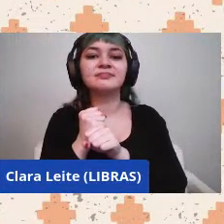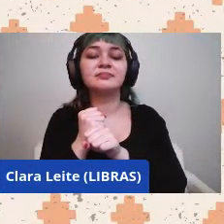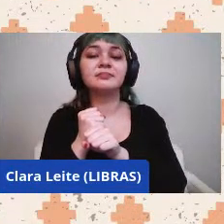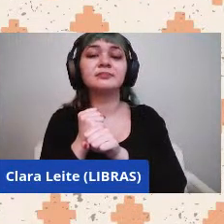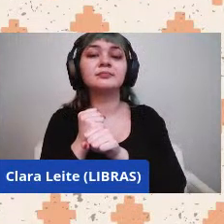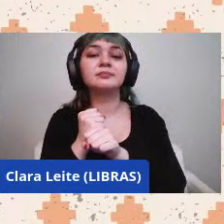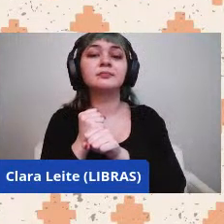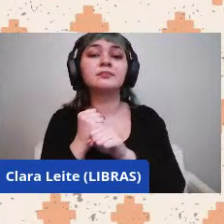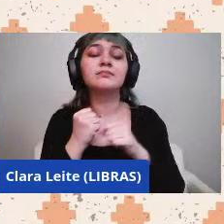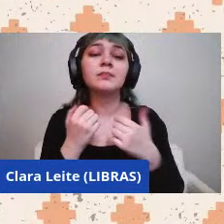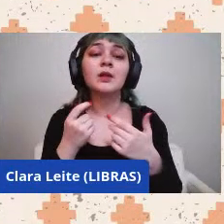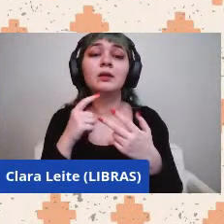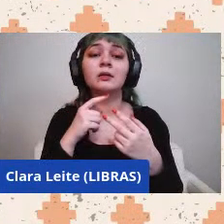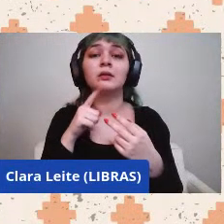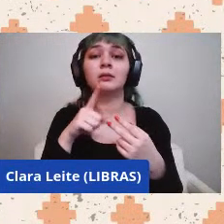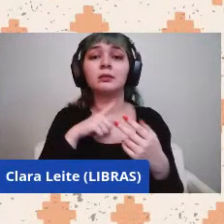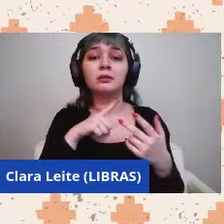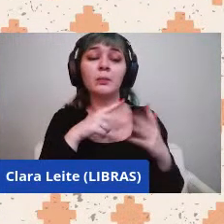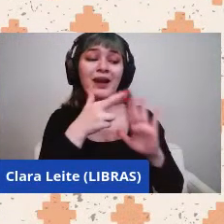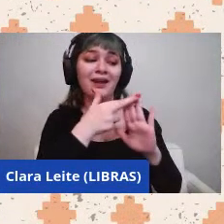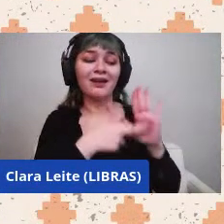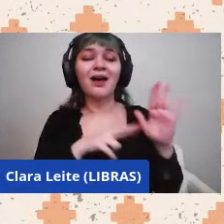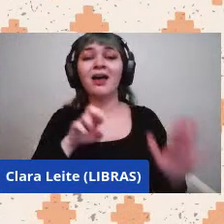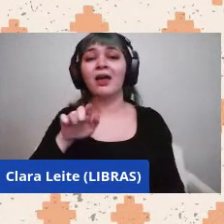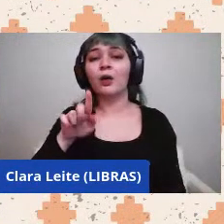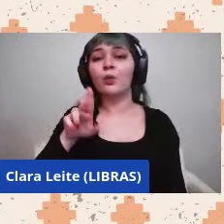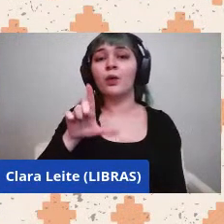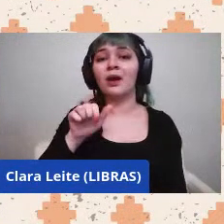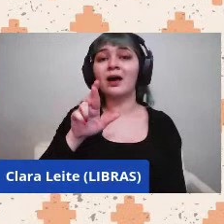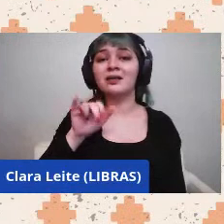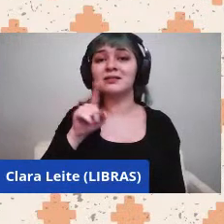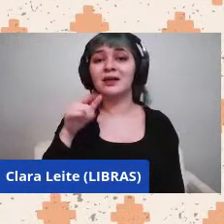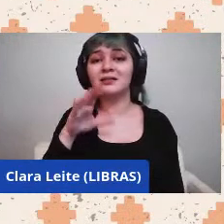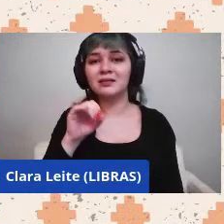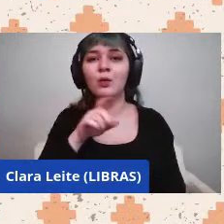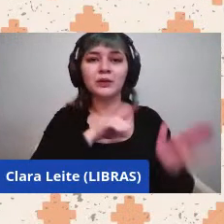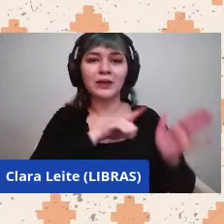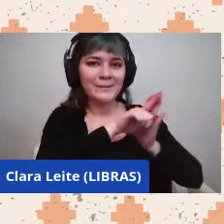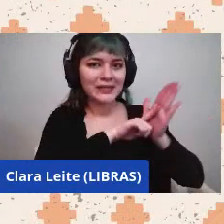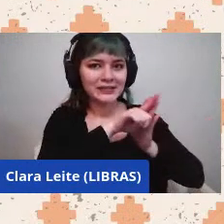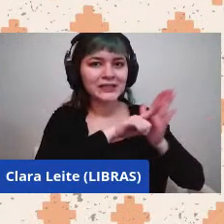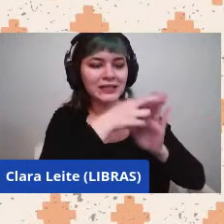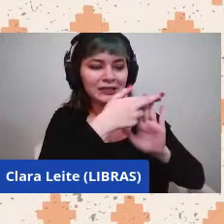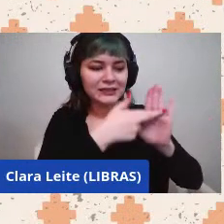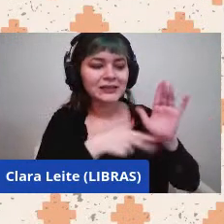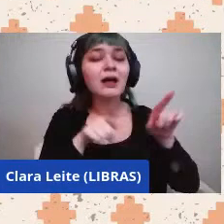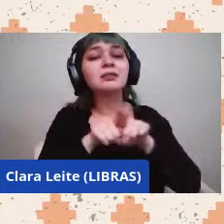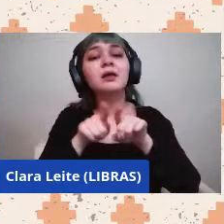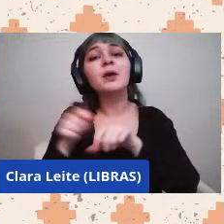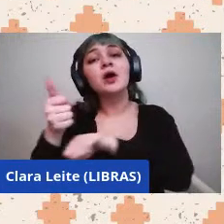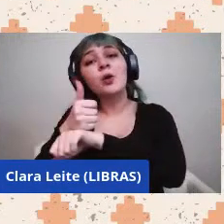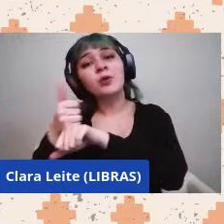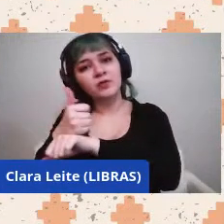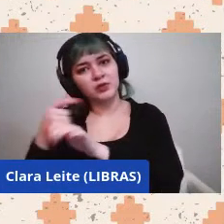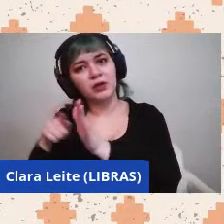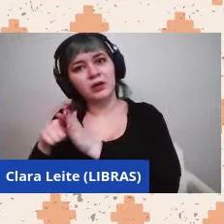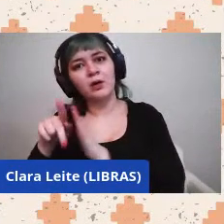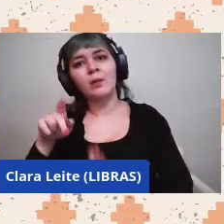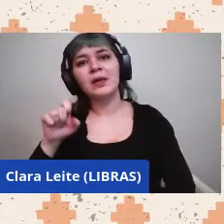years, both in the regulation of research and the regulation of researchers. That